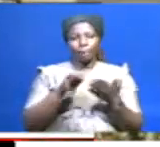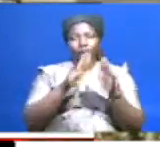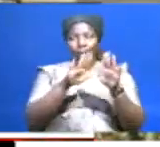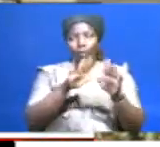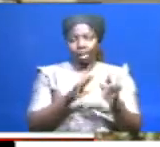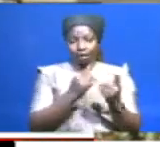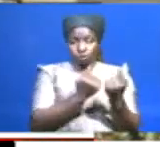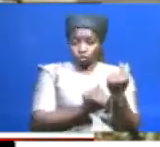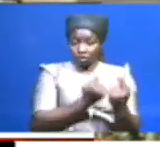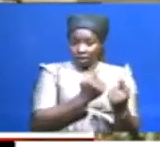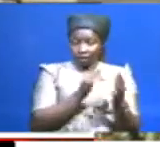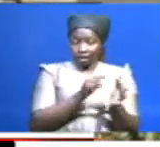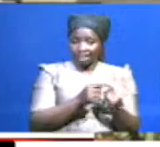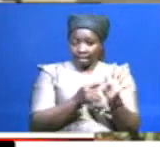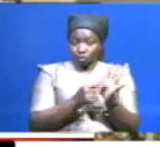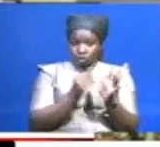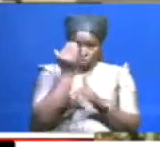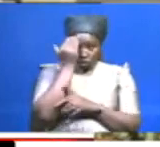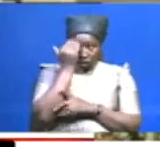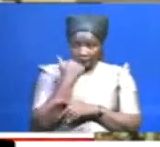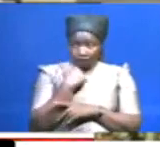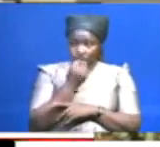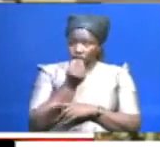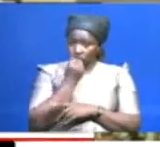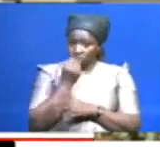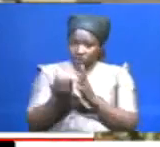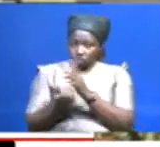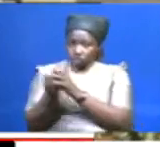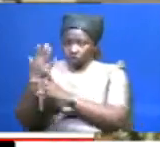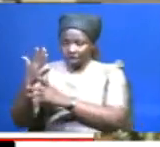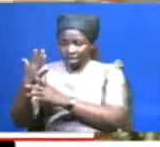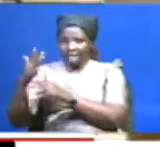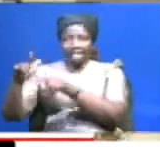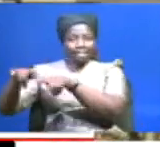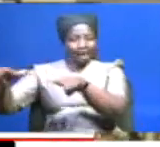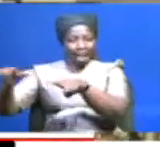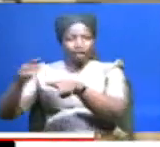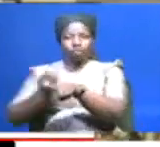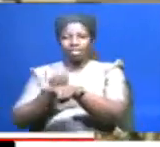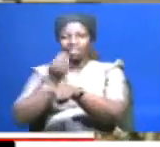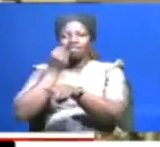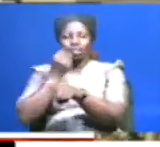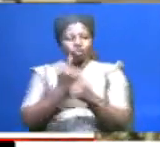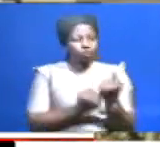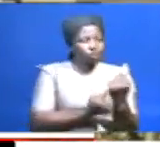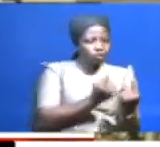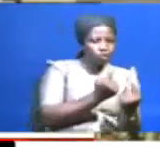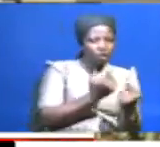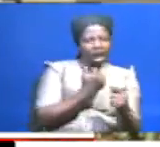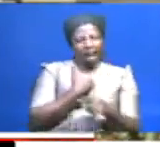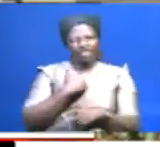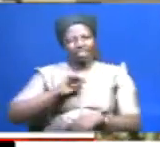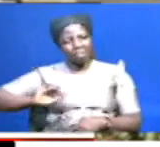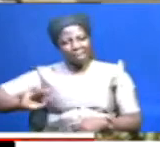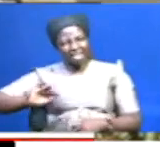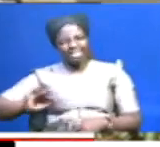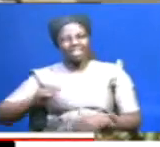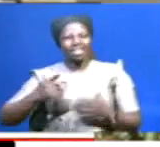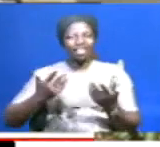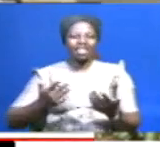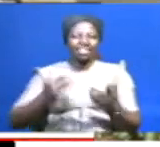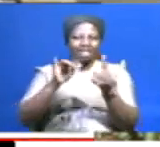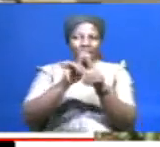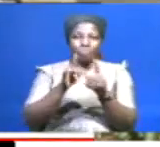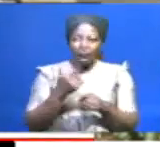know, like you have the food growing in the garden, you eat, you cook, you have leftovers, you have the cow